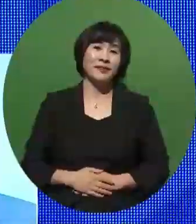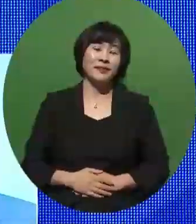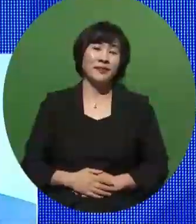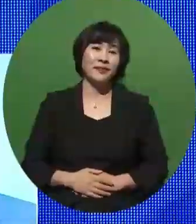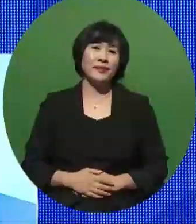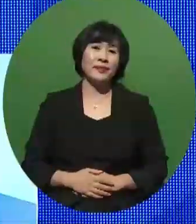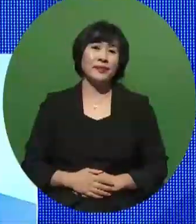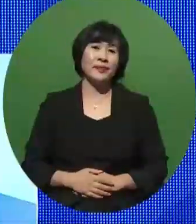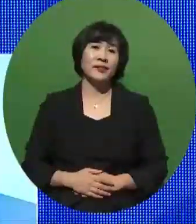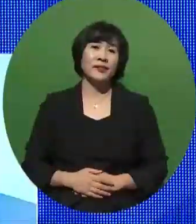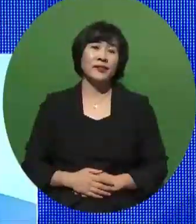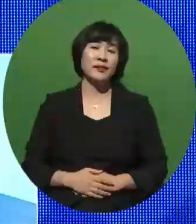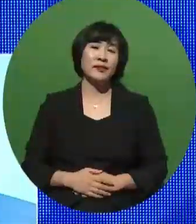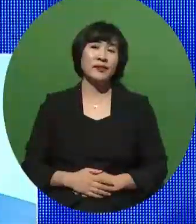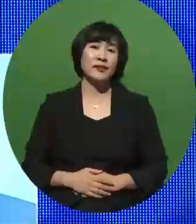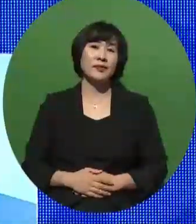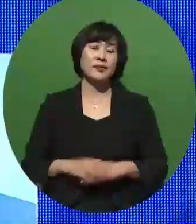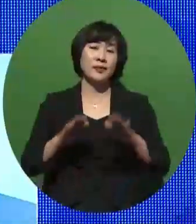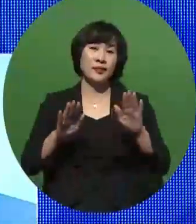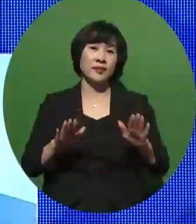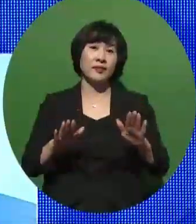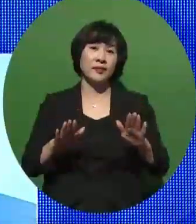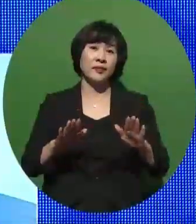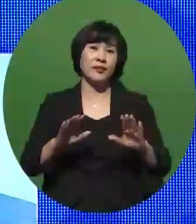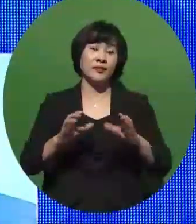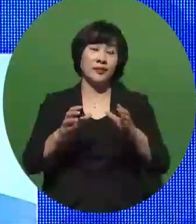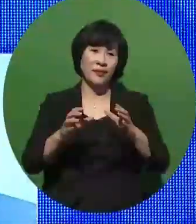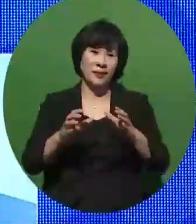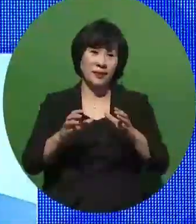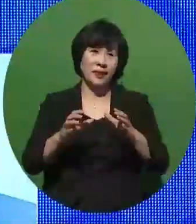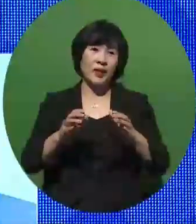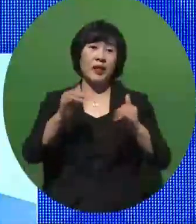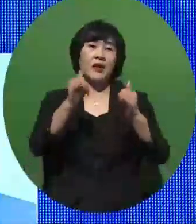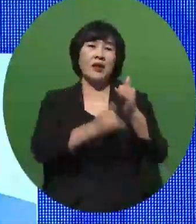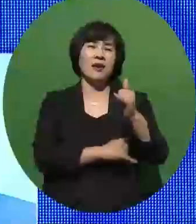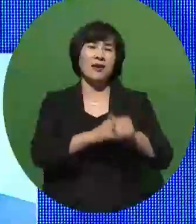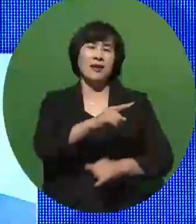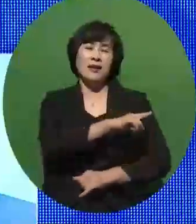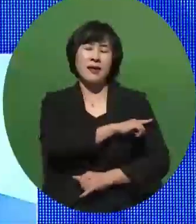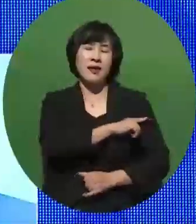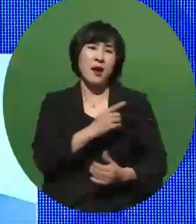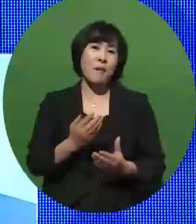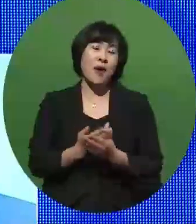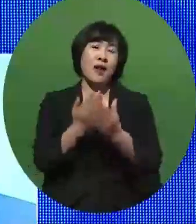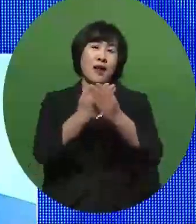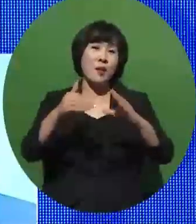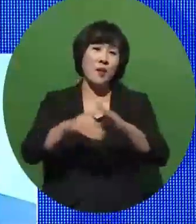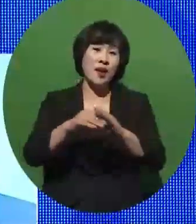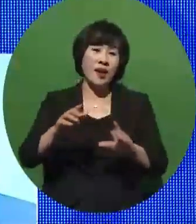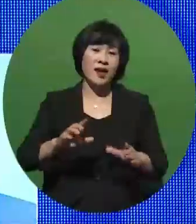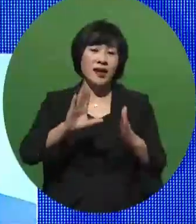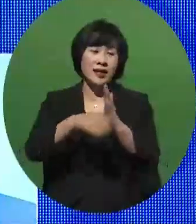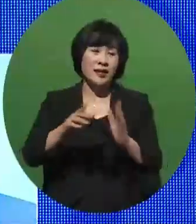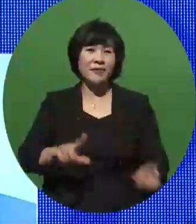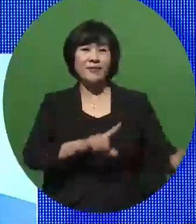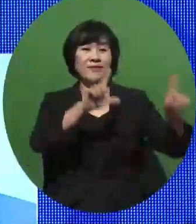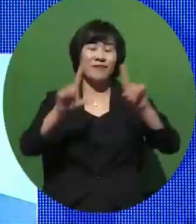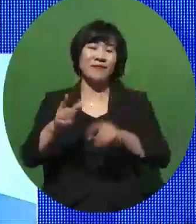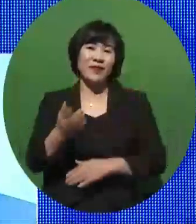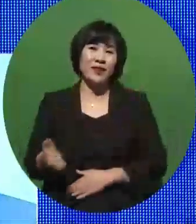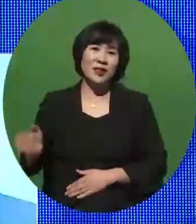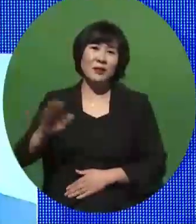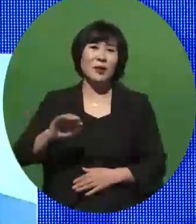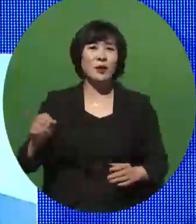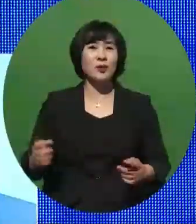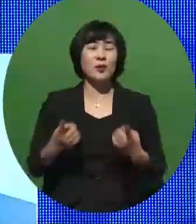the Mr. Kim Hong-up and other committee members and the board members. Today, we live in the most